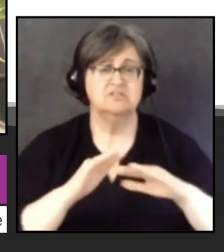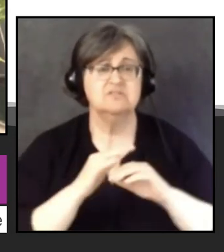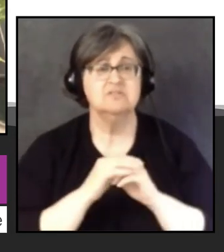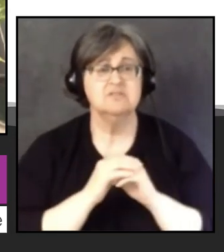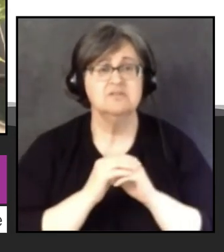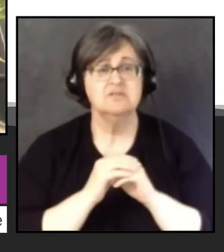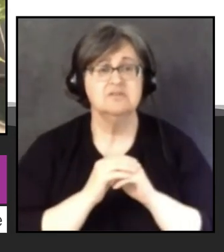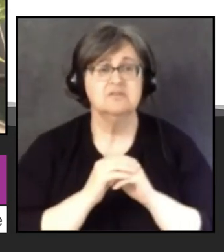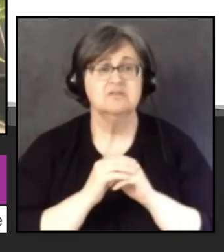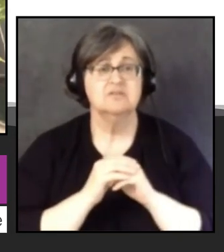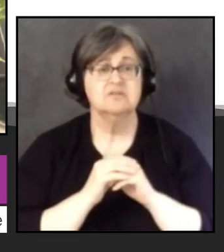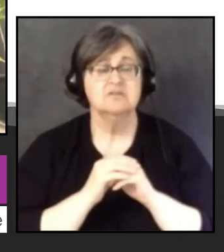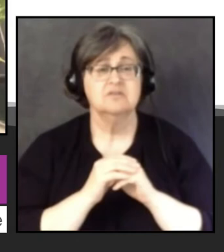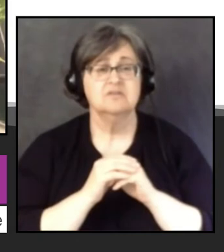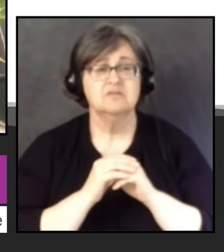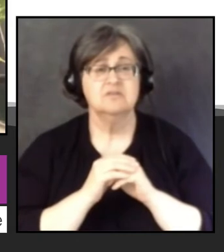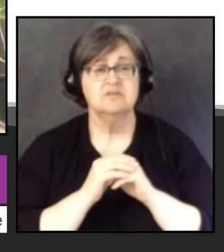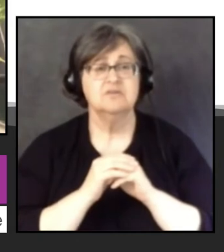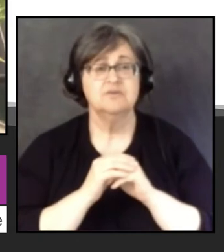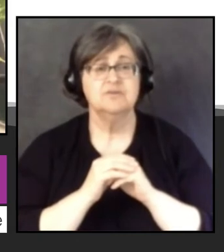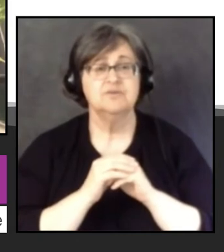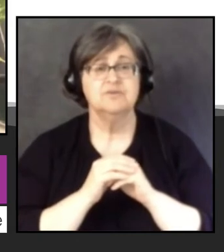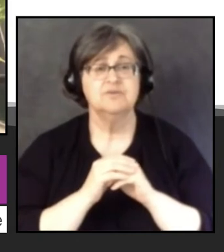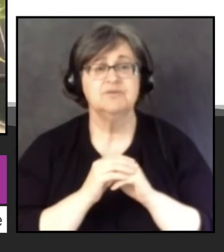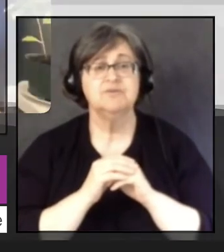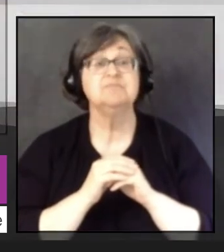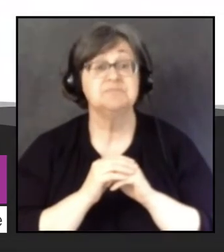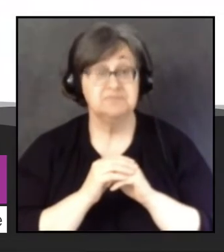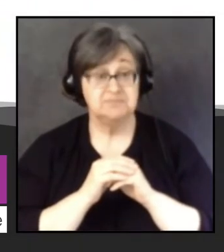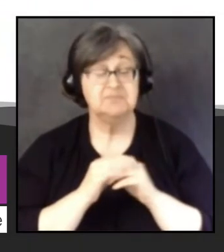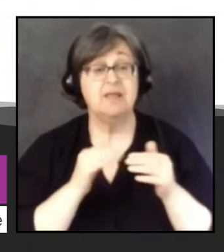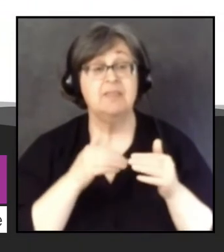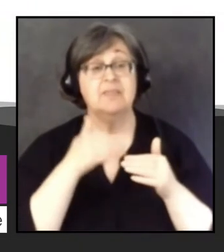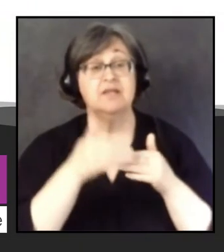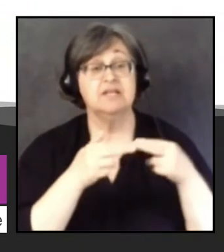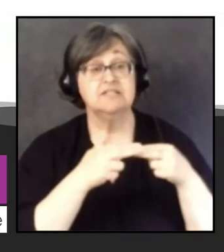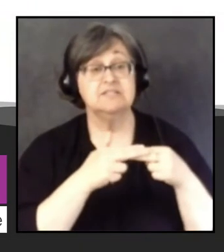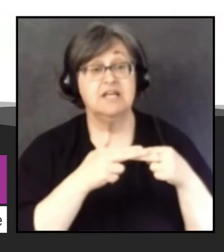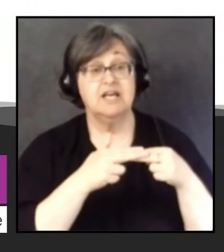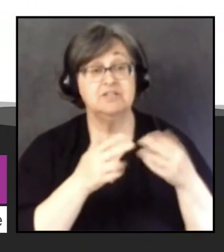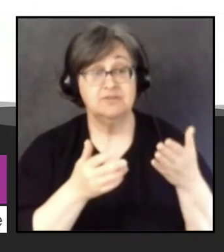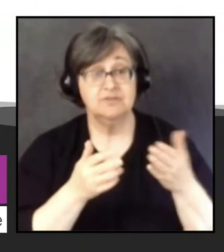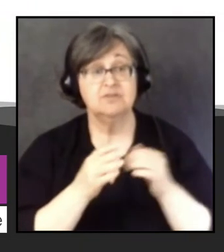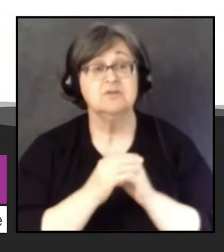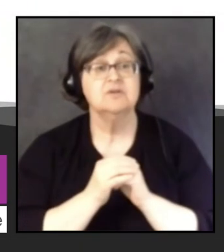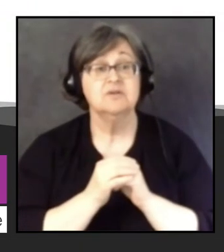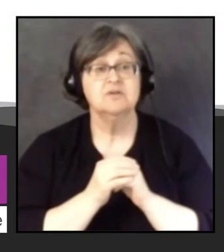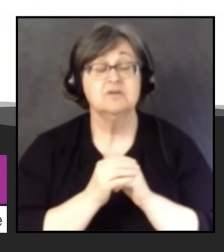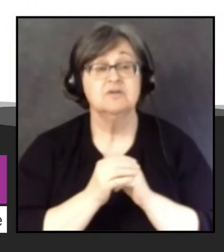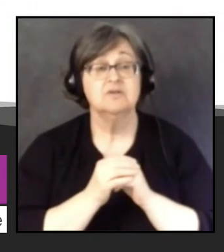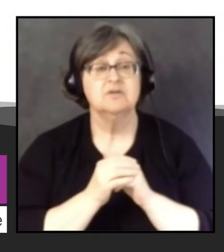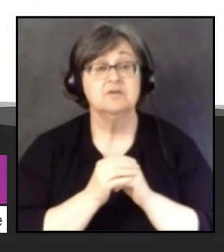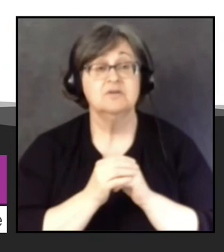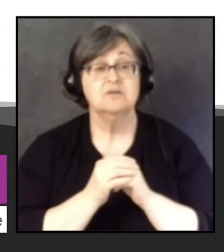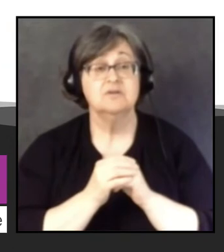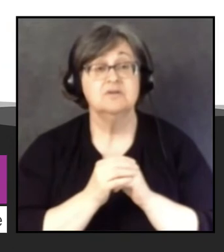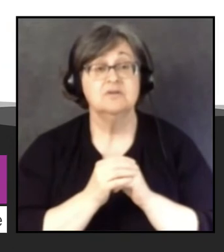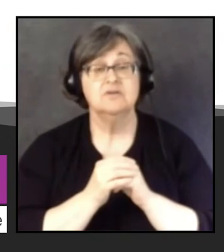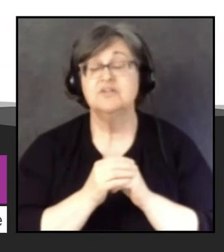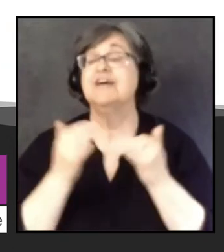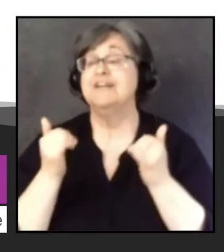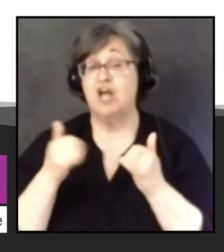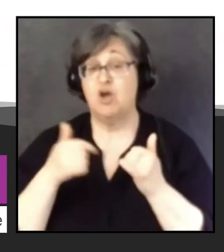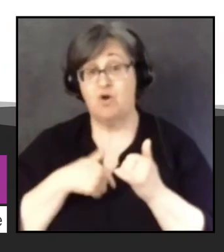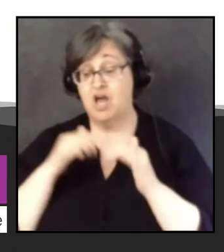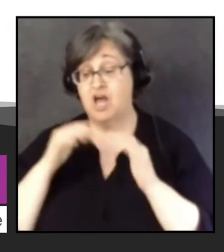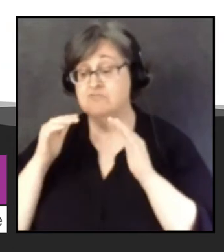So if we can go to the next slide, I'll begin talking about the high focus